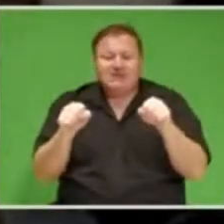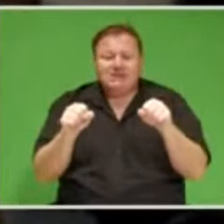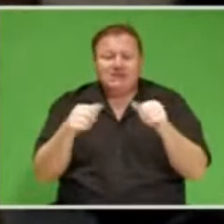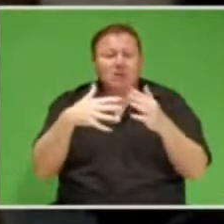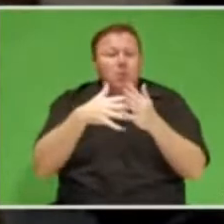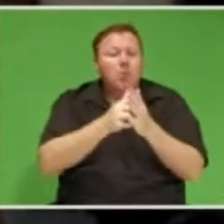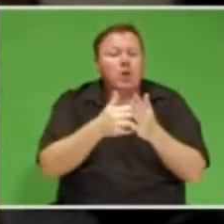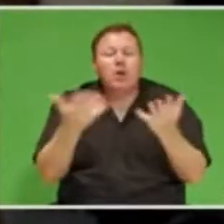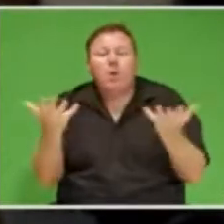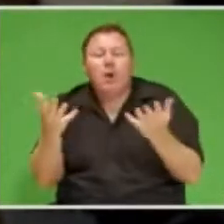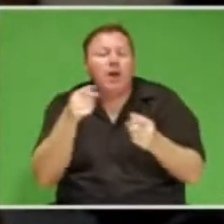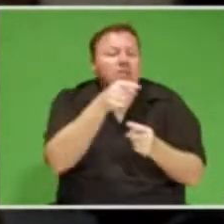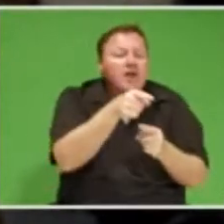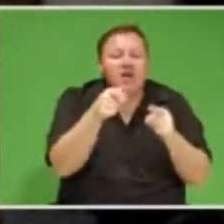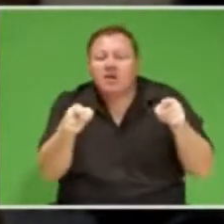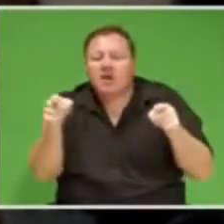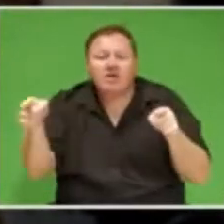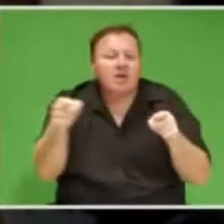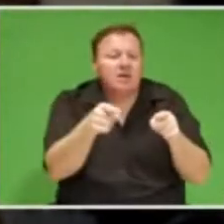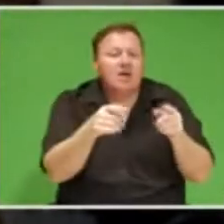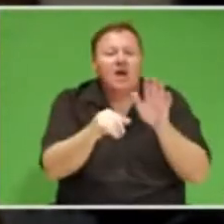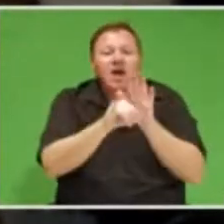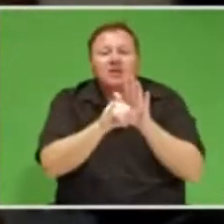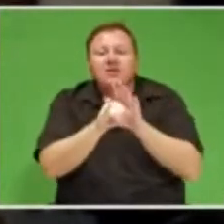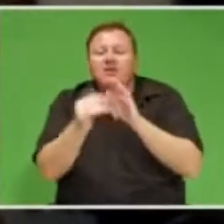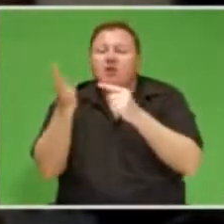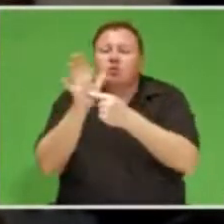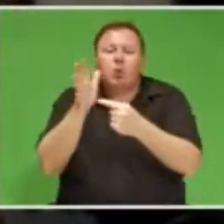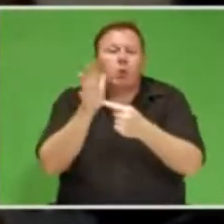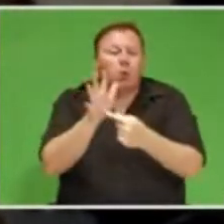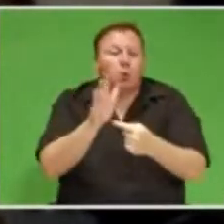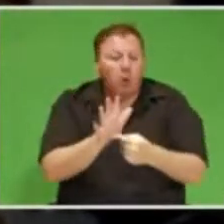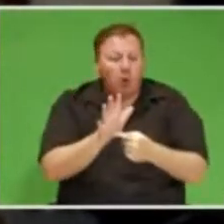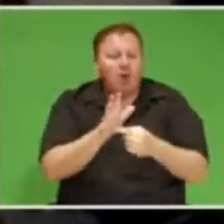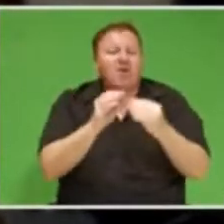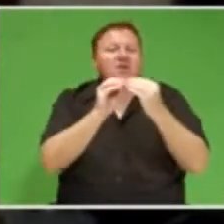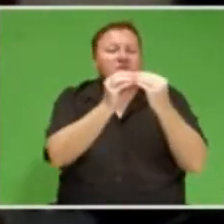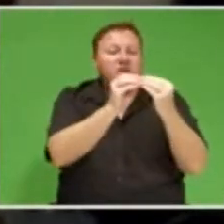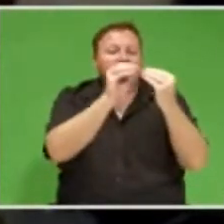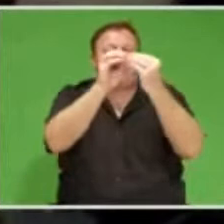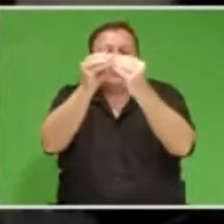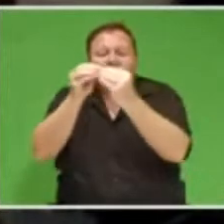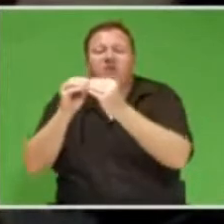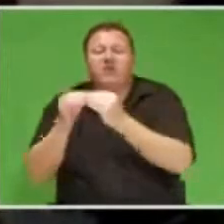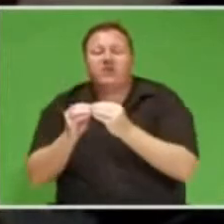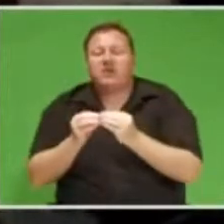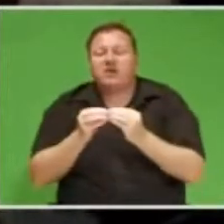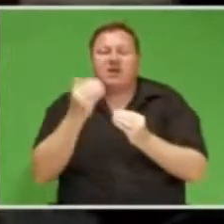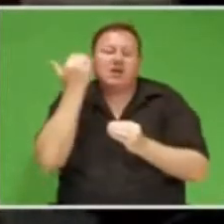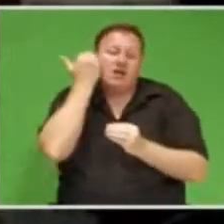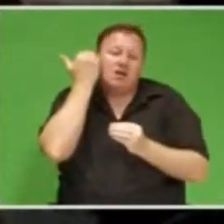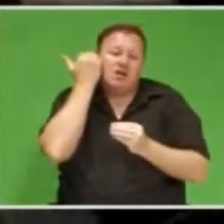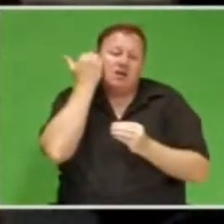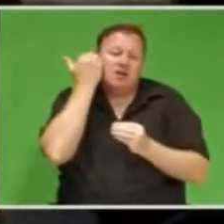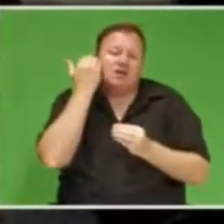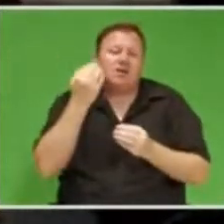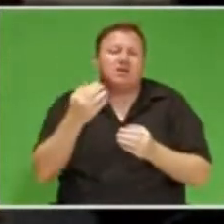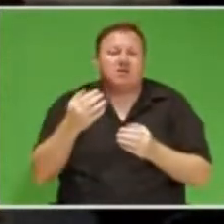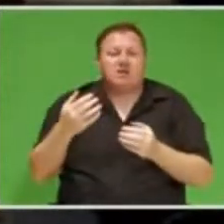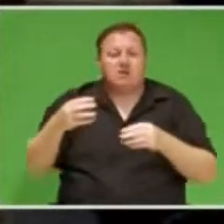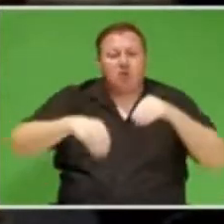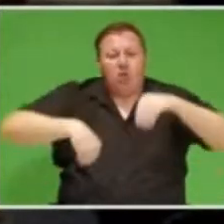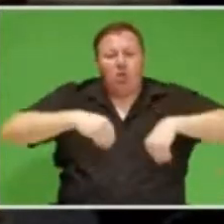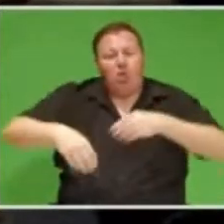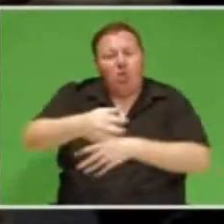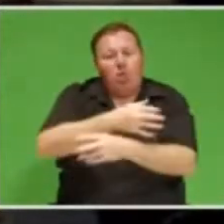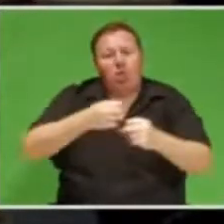identified by the Commission are addressed and state capture never takes place ever